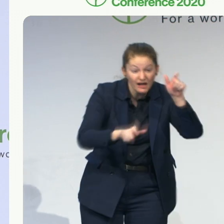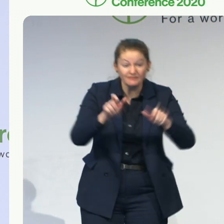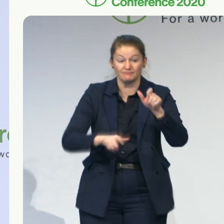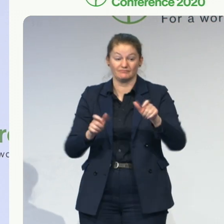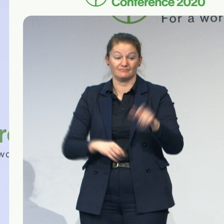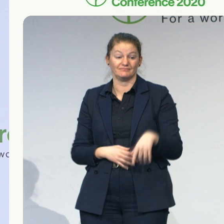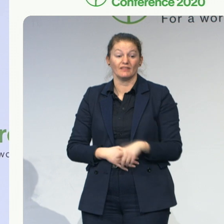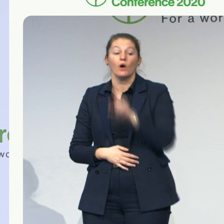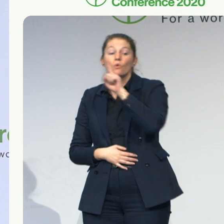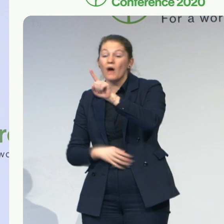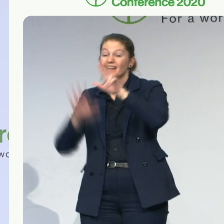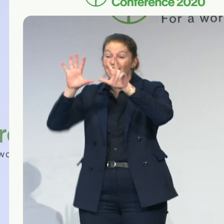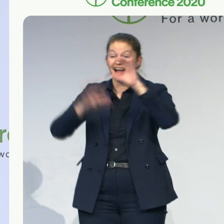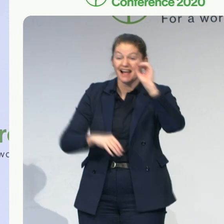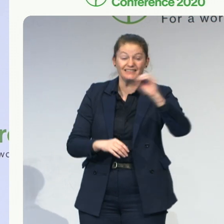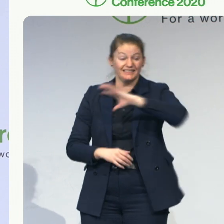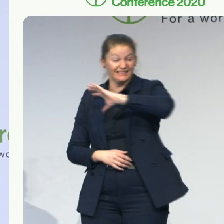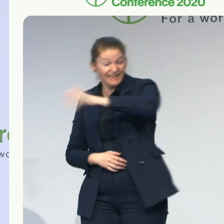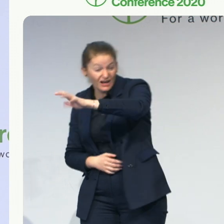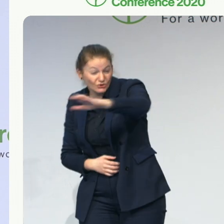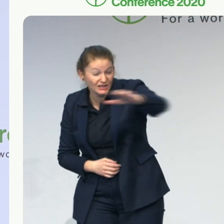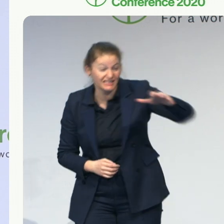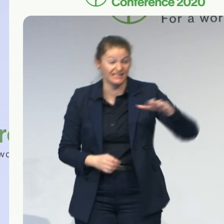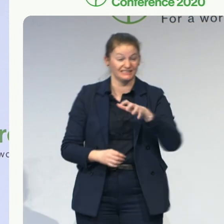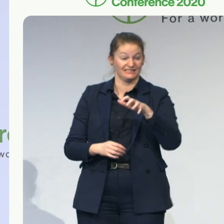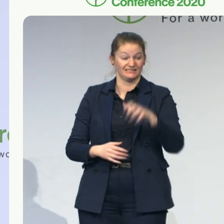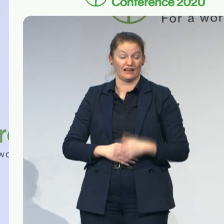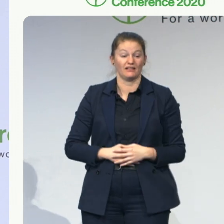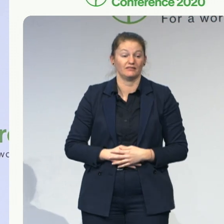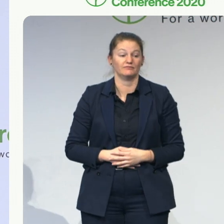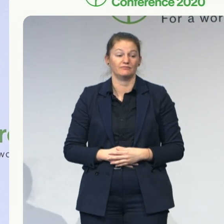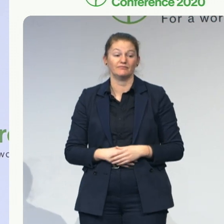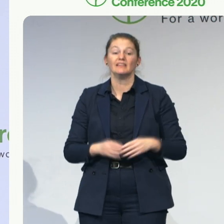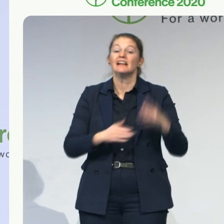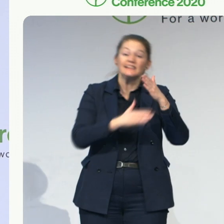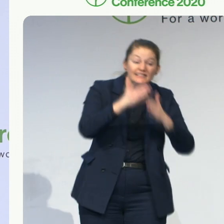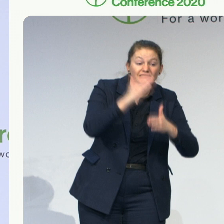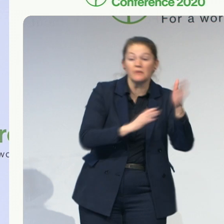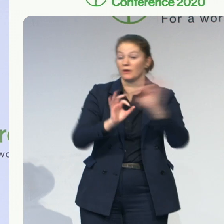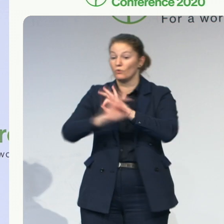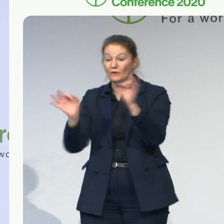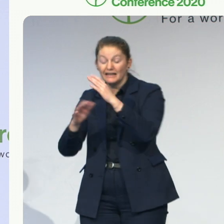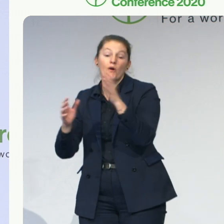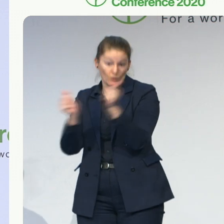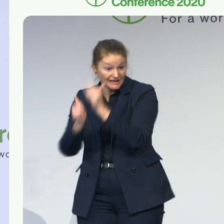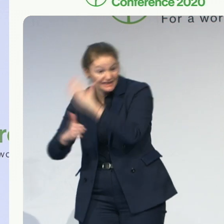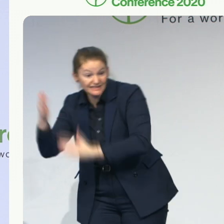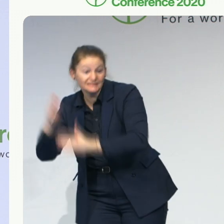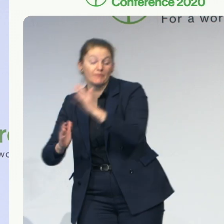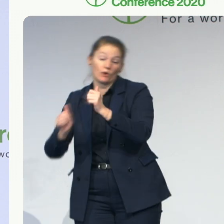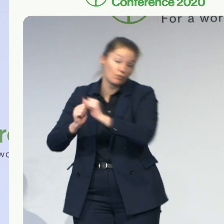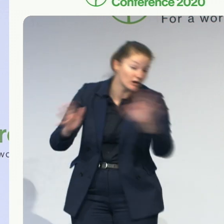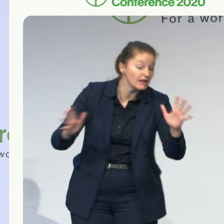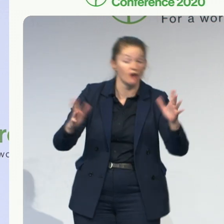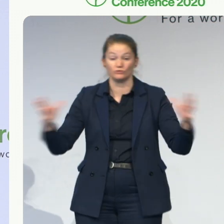world. What amazing power of creativity, inspiration, and engagement. We